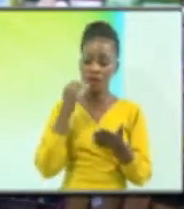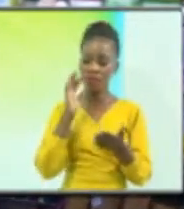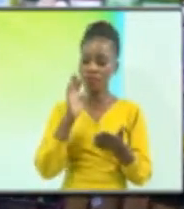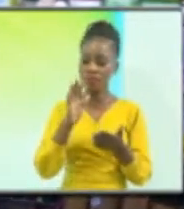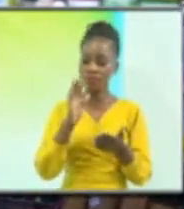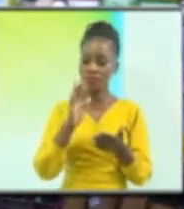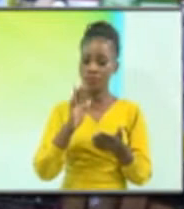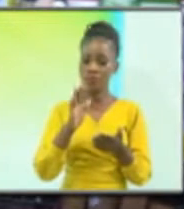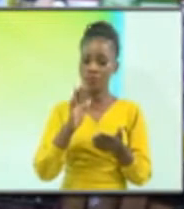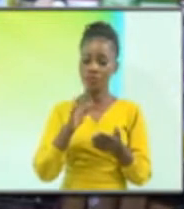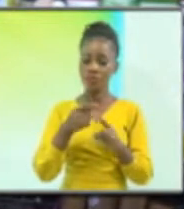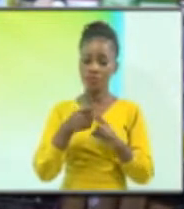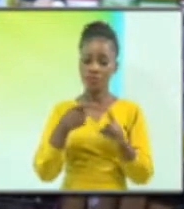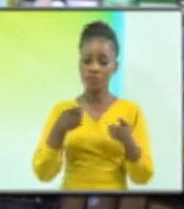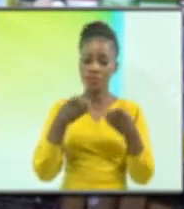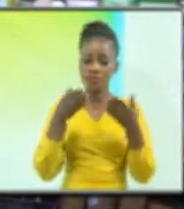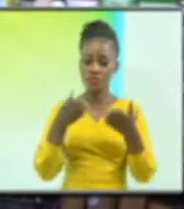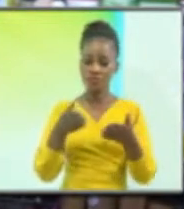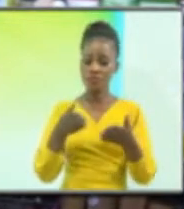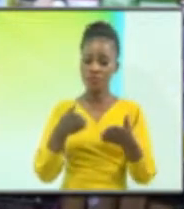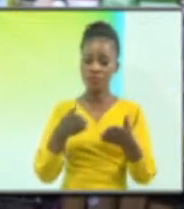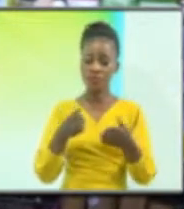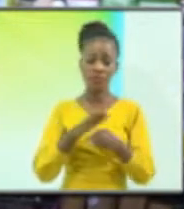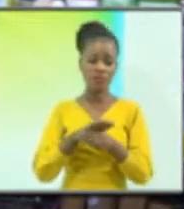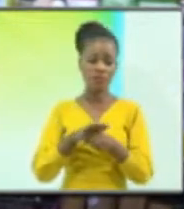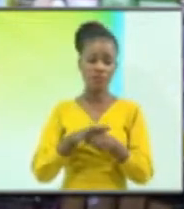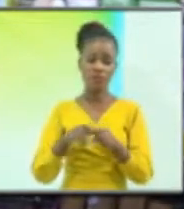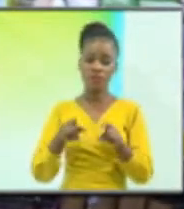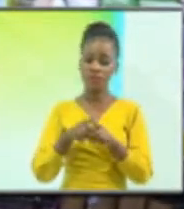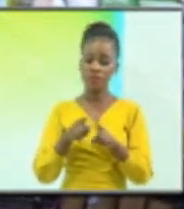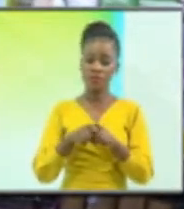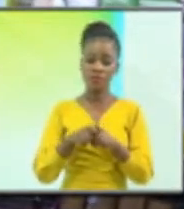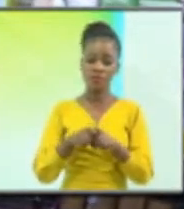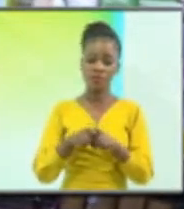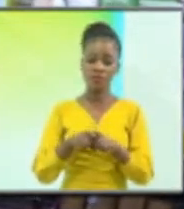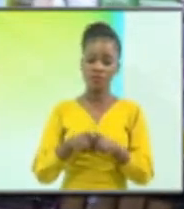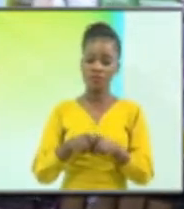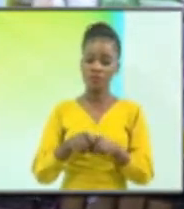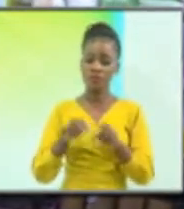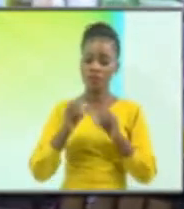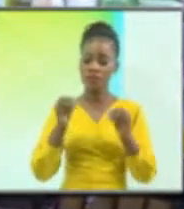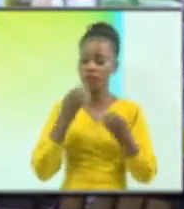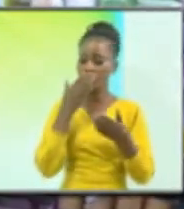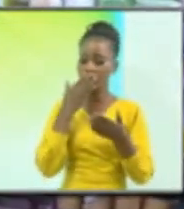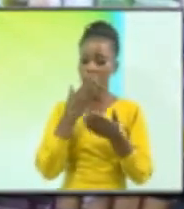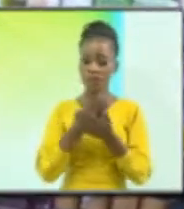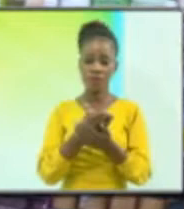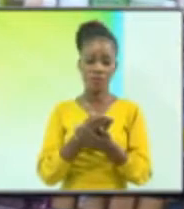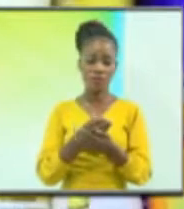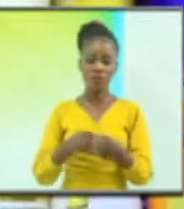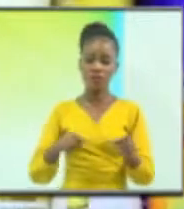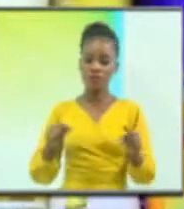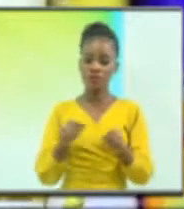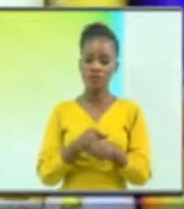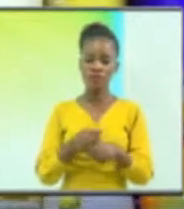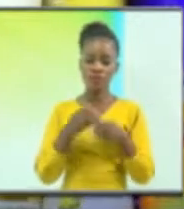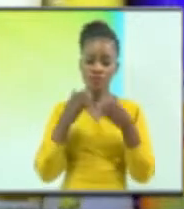products from some other countries are not good with hydrochlorine, which affects the skin.